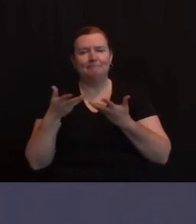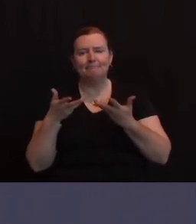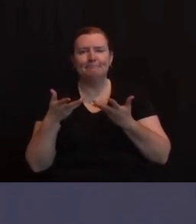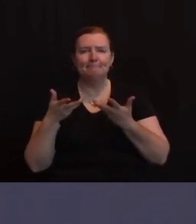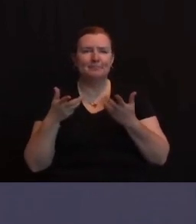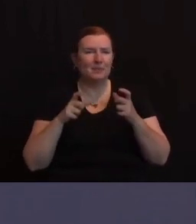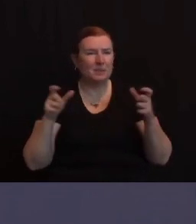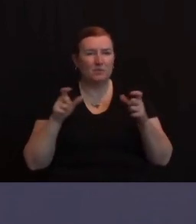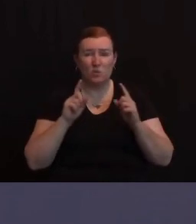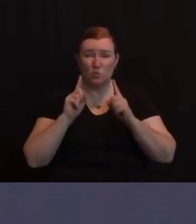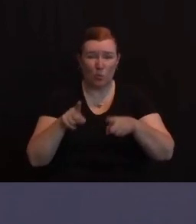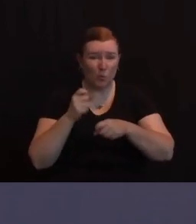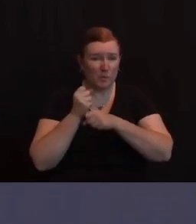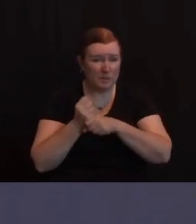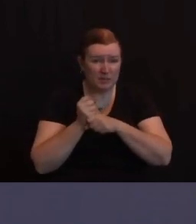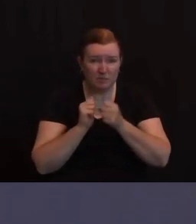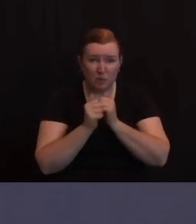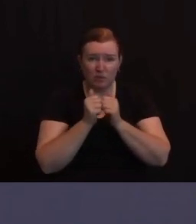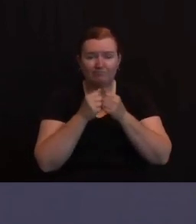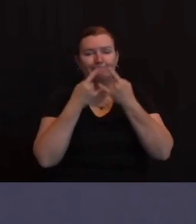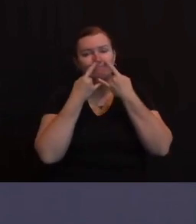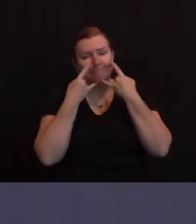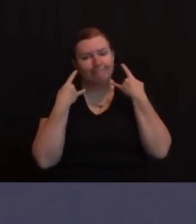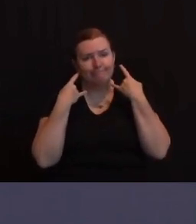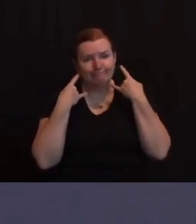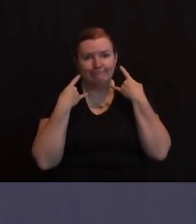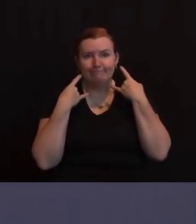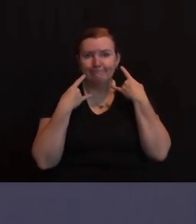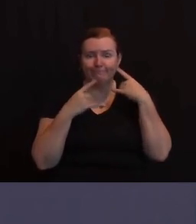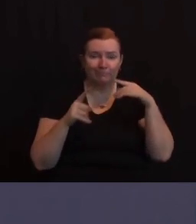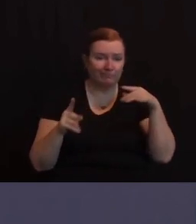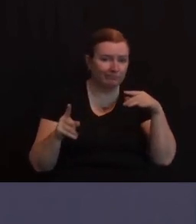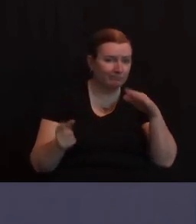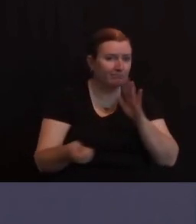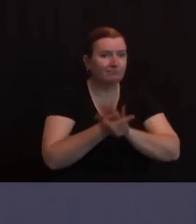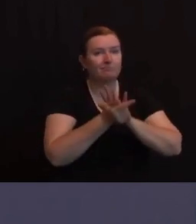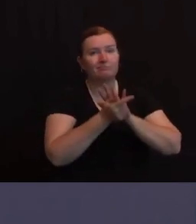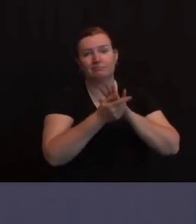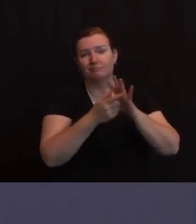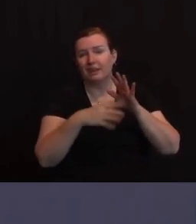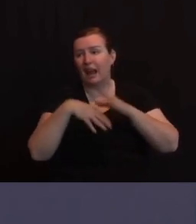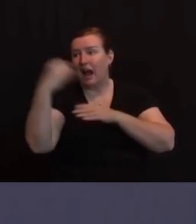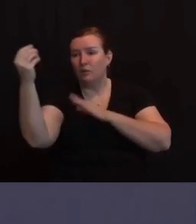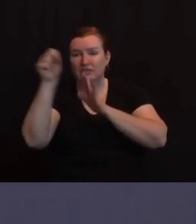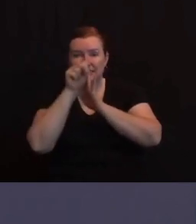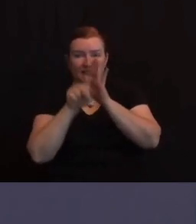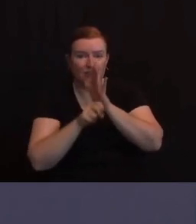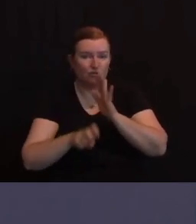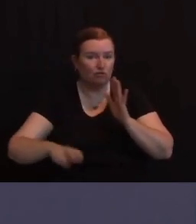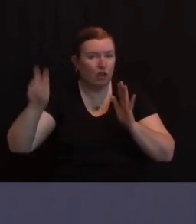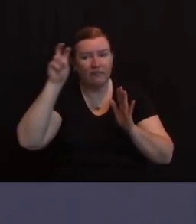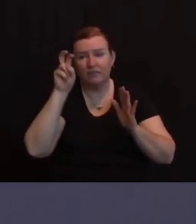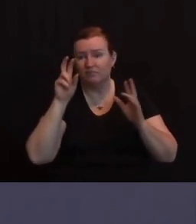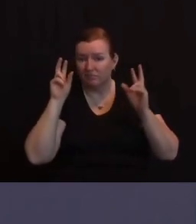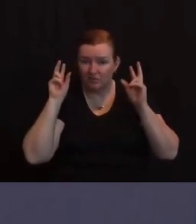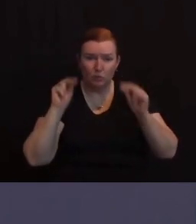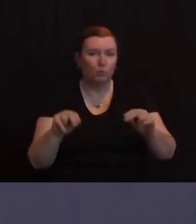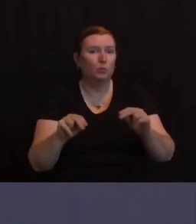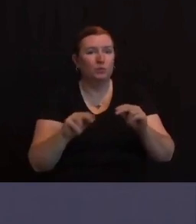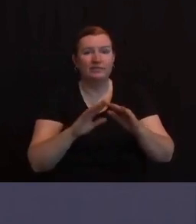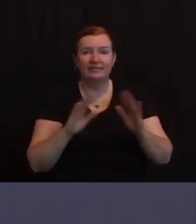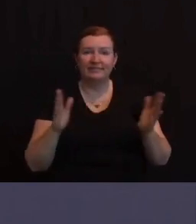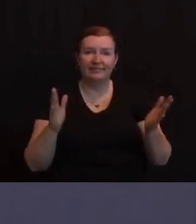coverings. And there's no out-of-state travel. So that's a long-winded answer, but for all those reasons, as I sit here